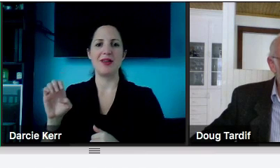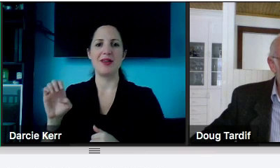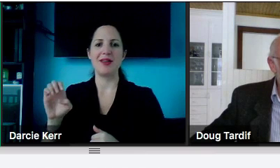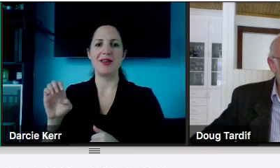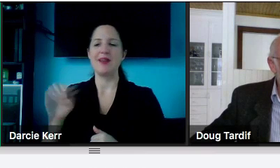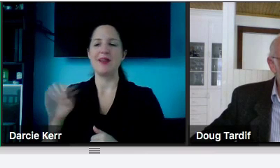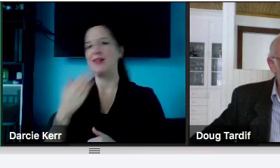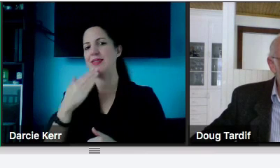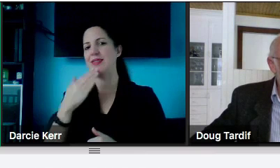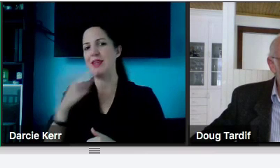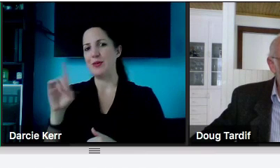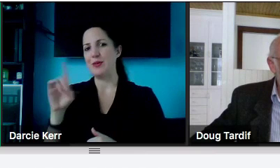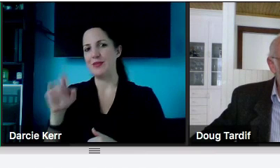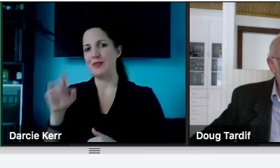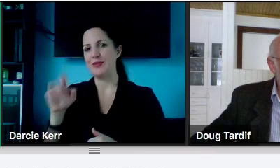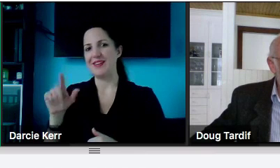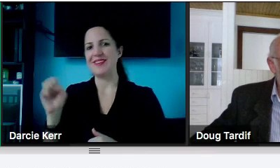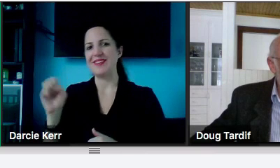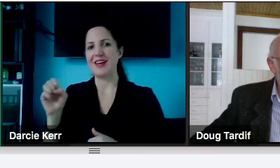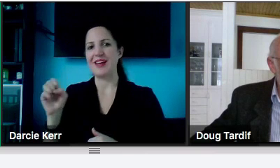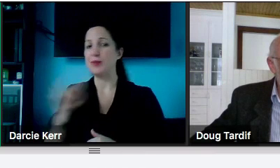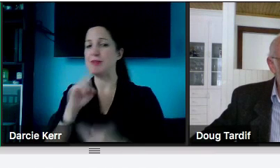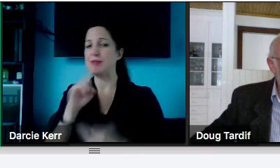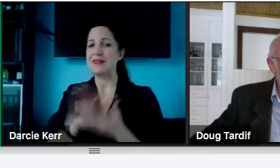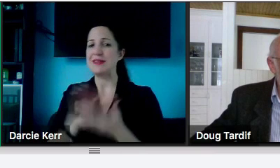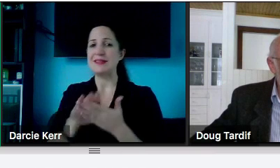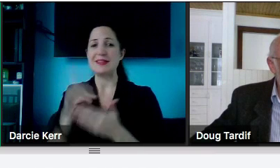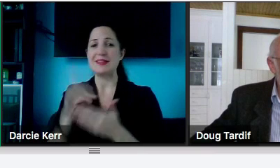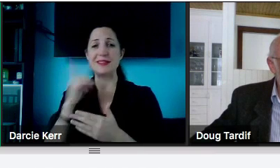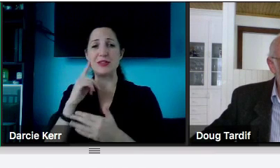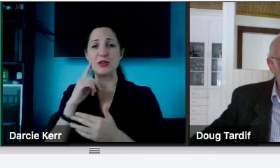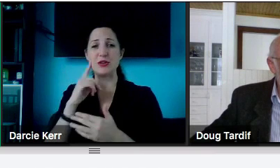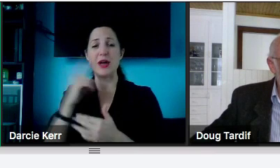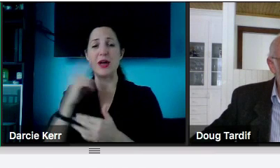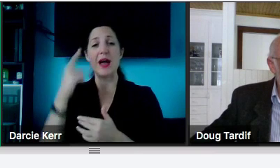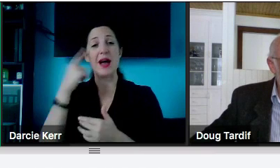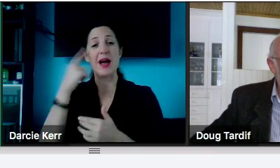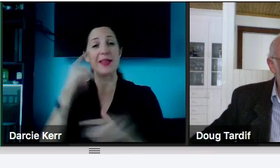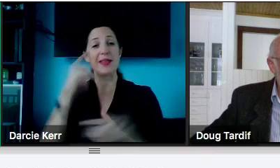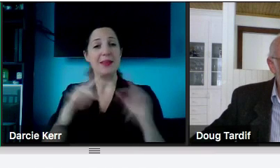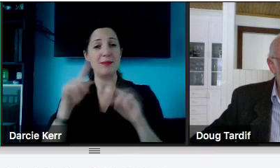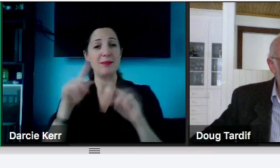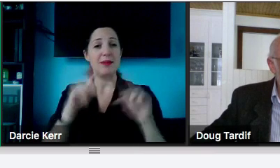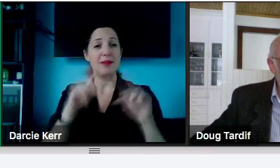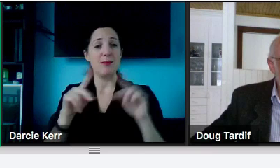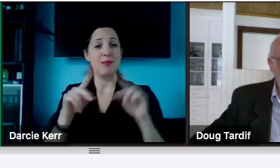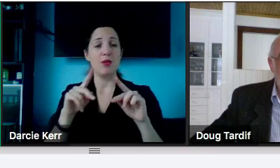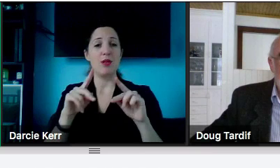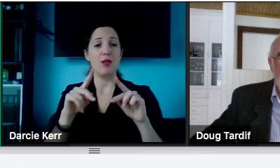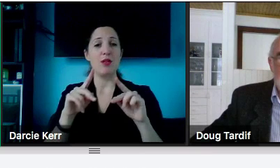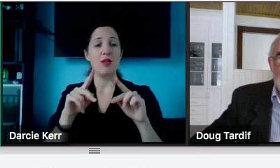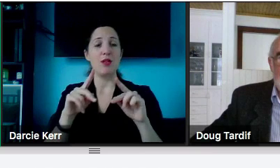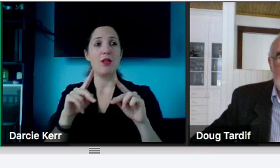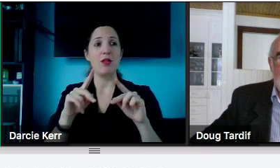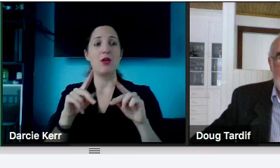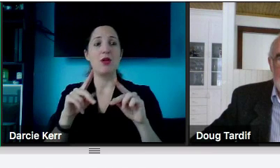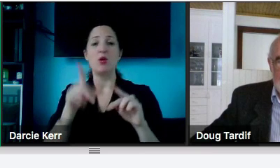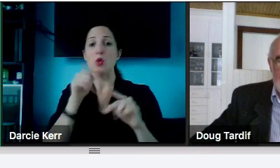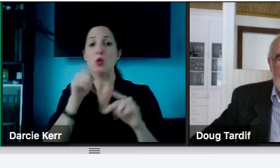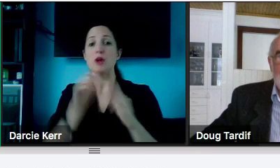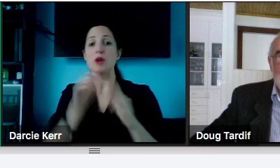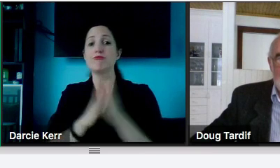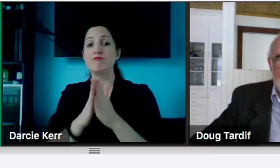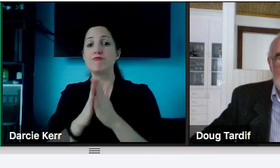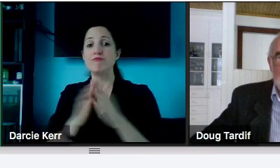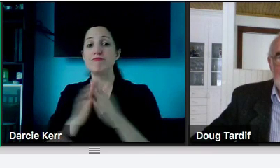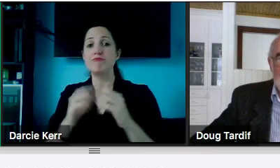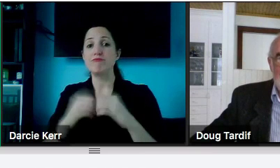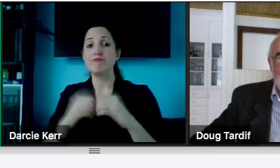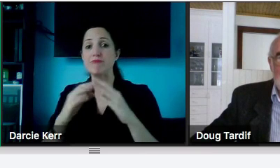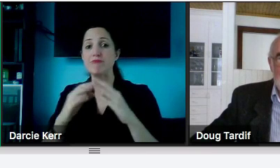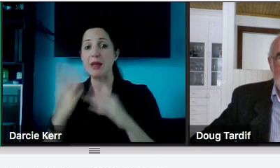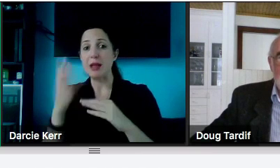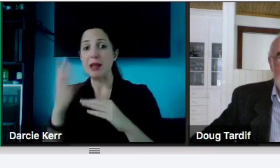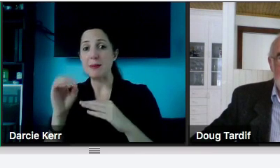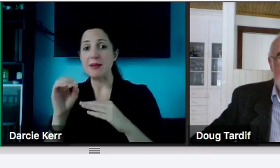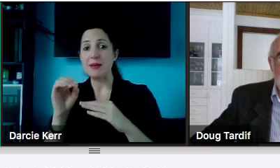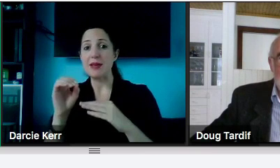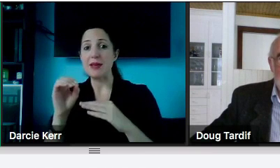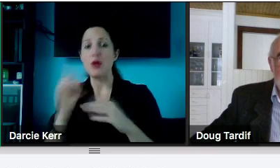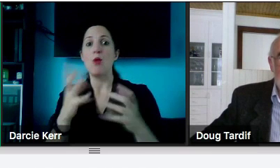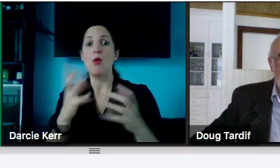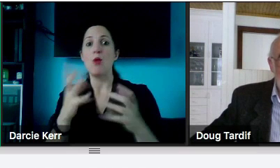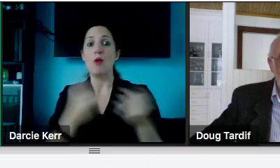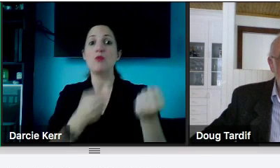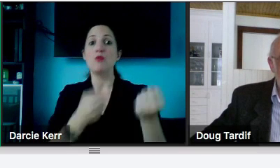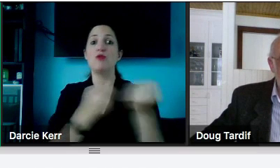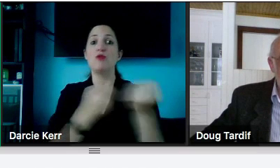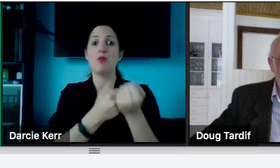And I think entrepreneurs love to nurture entrepreneurs. So this really comes out all the